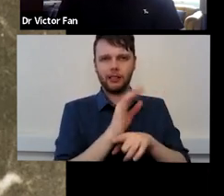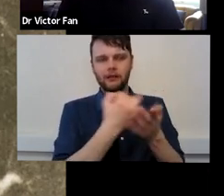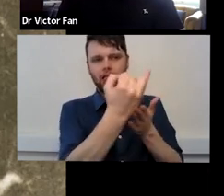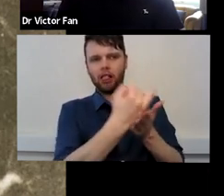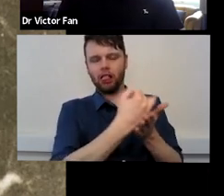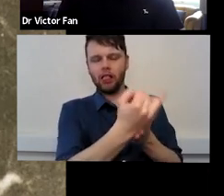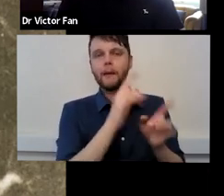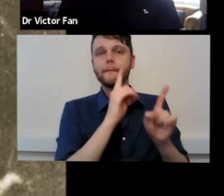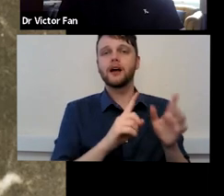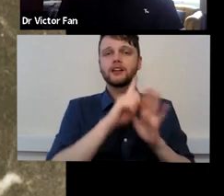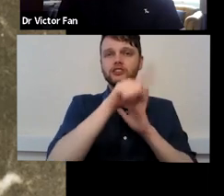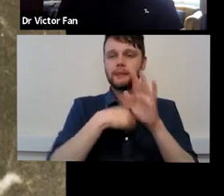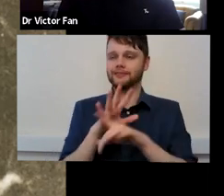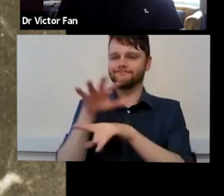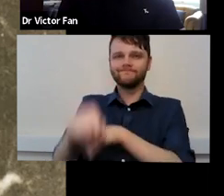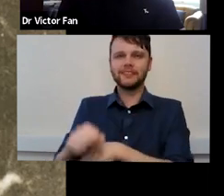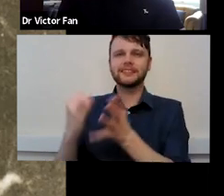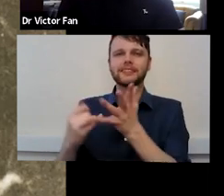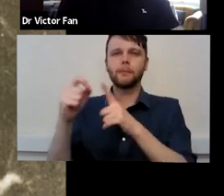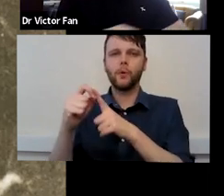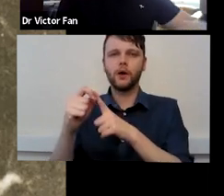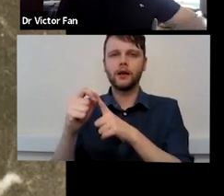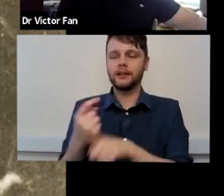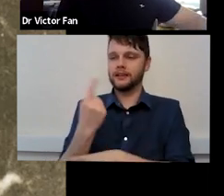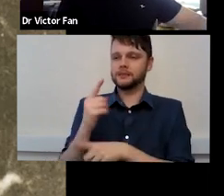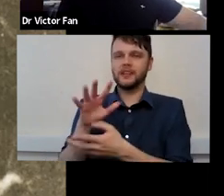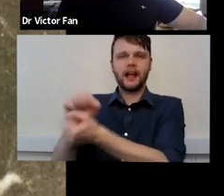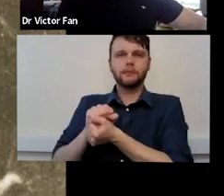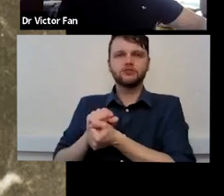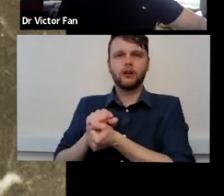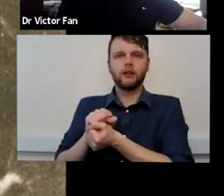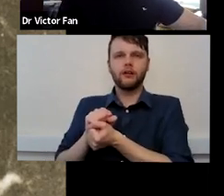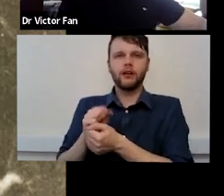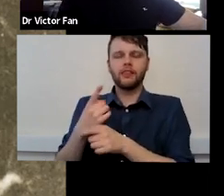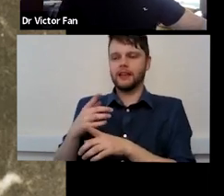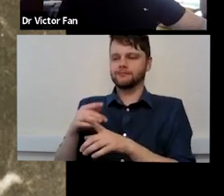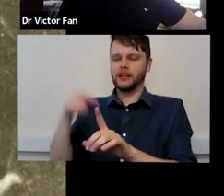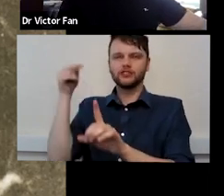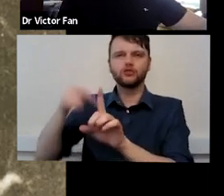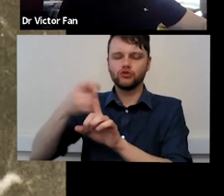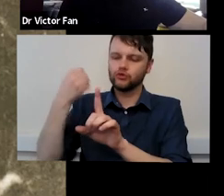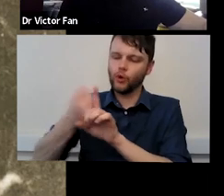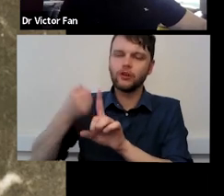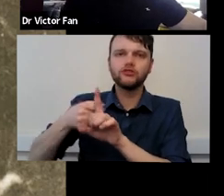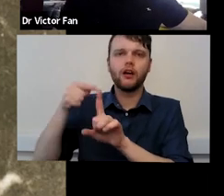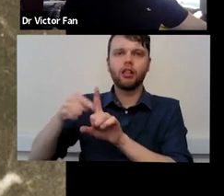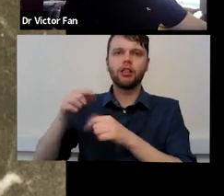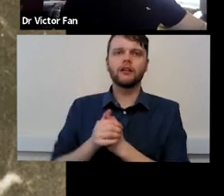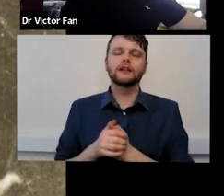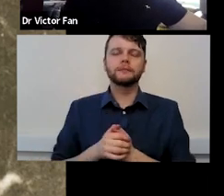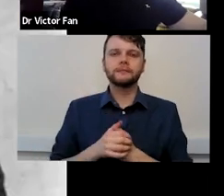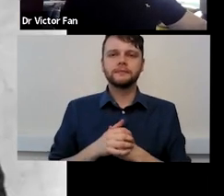to occupy Singapore, he was captured and then eventually tortured and executed by the Japanese